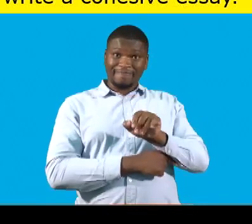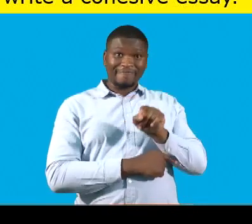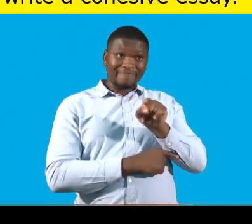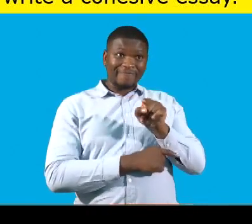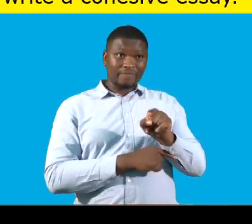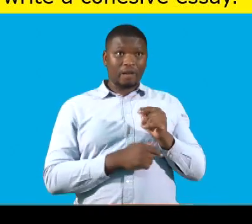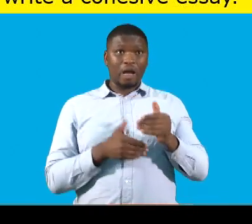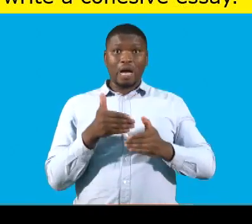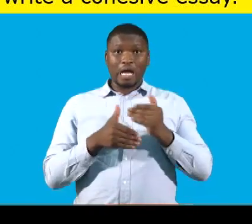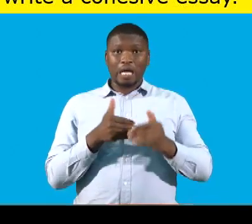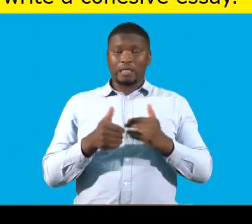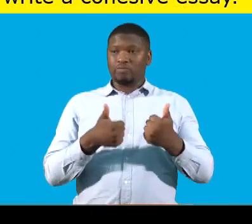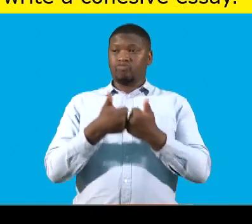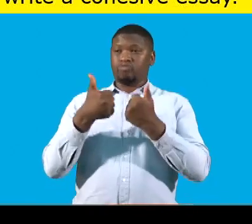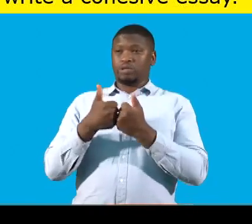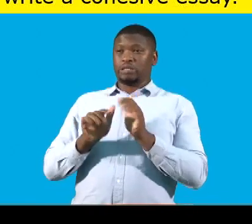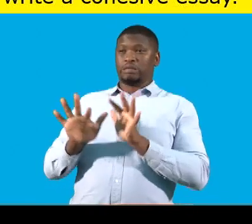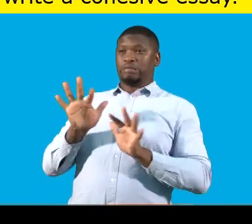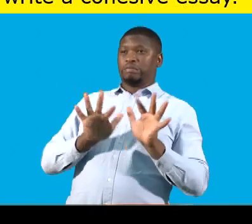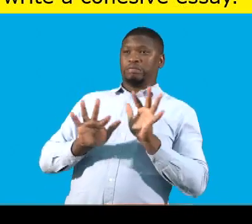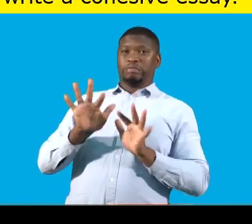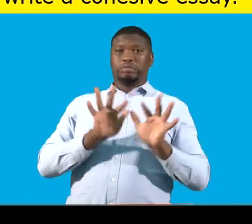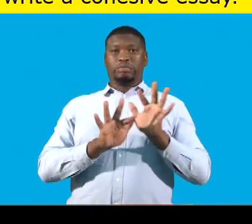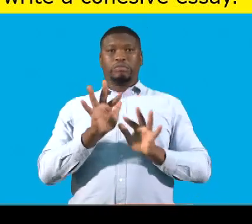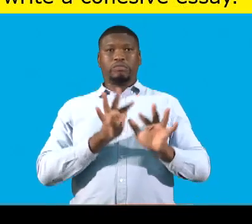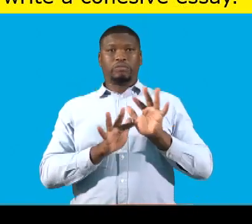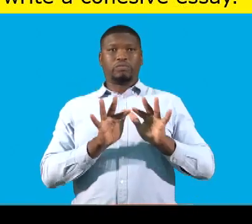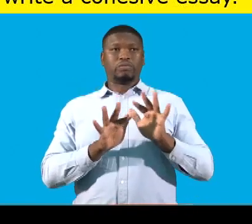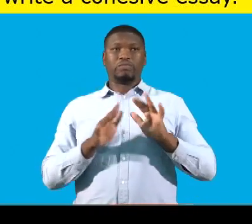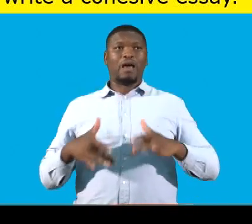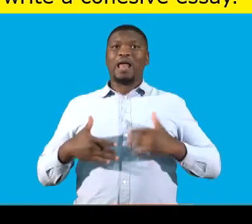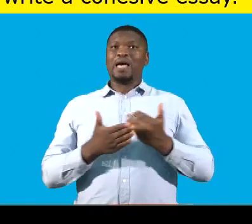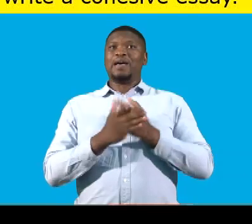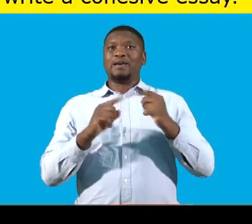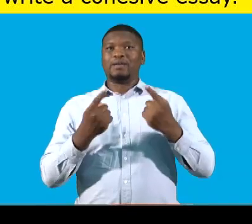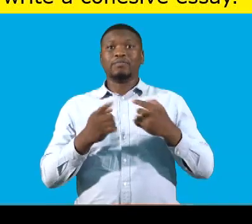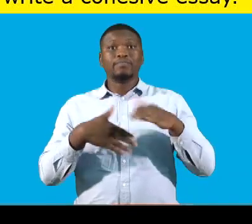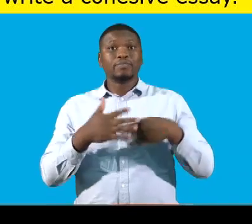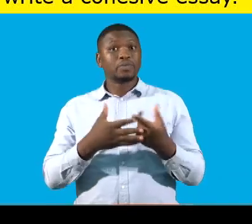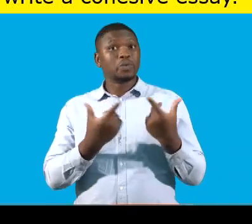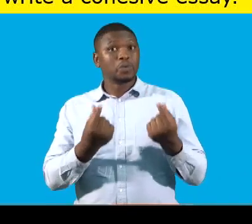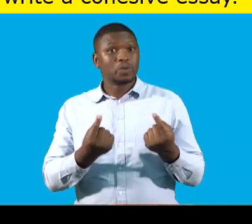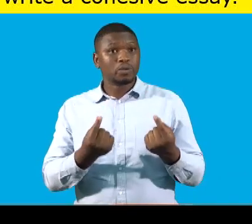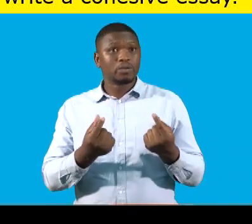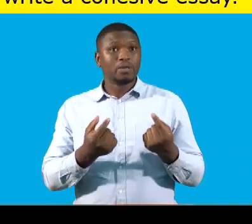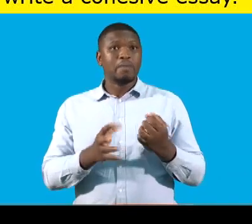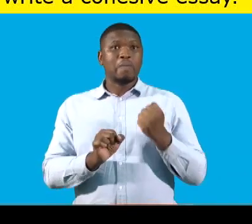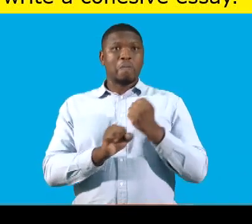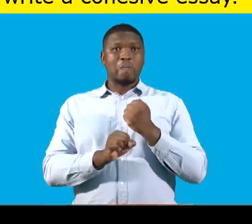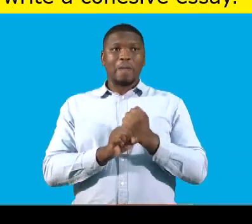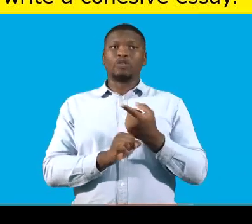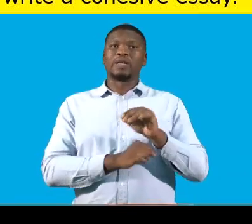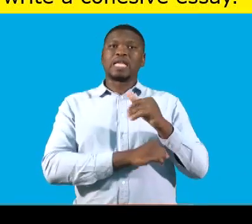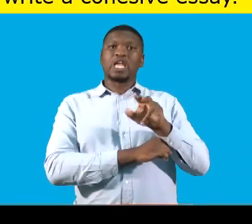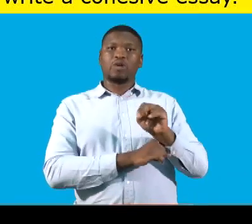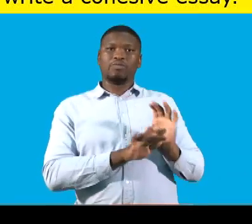Pi finds himself unable to face the depths to which a human can sink in order to survive. So what he does is he creates